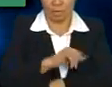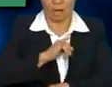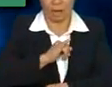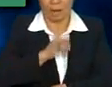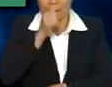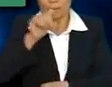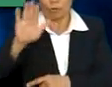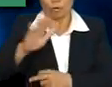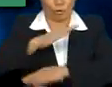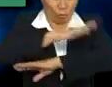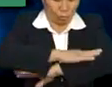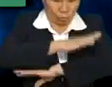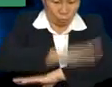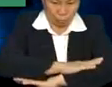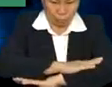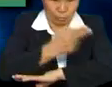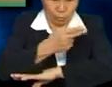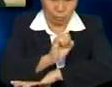Today, I am your host.